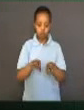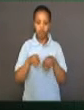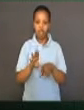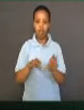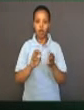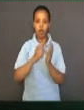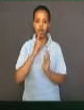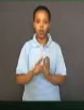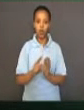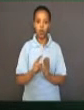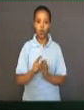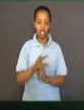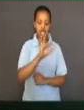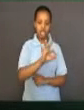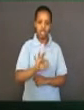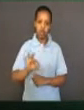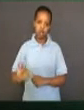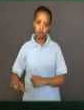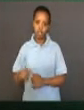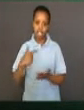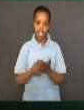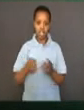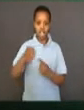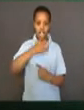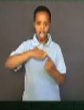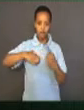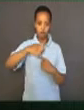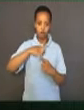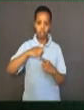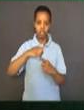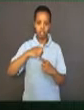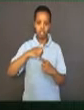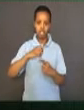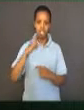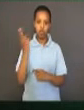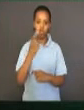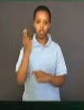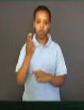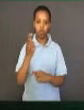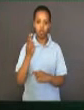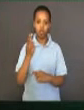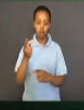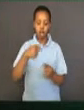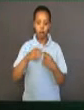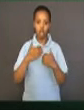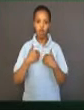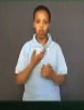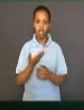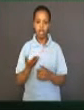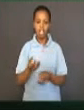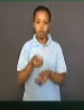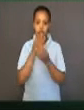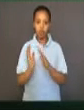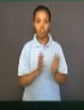plant uses the environment around it to breathe and make food.